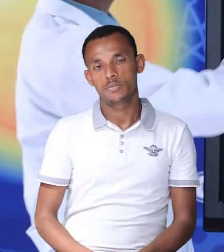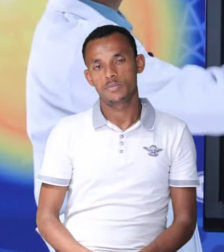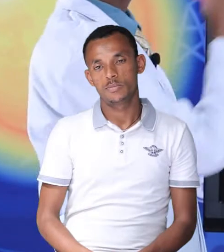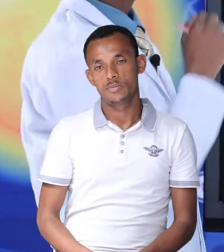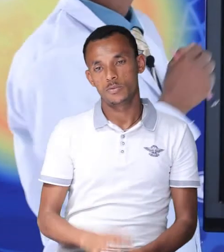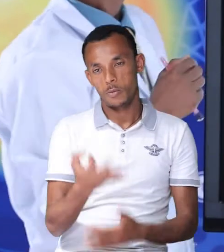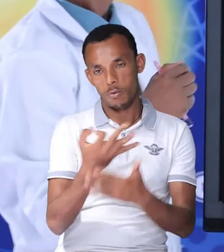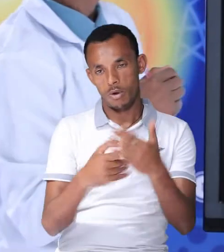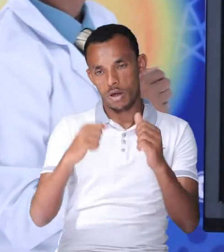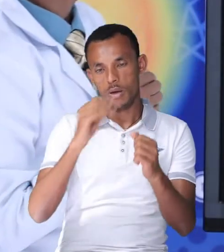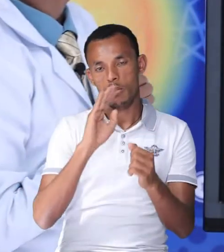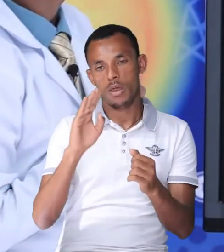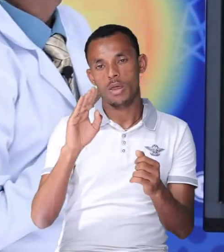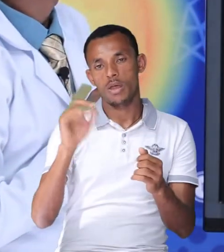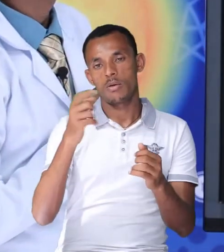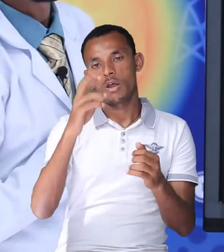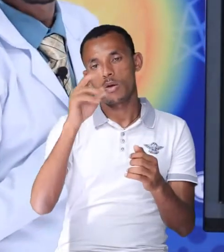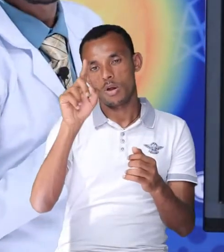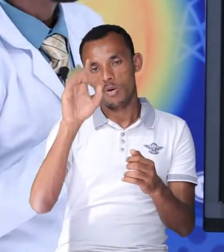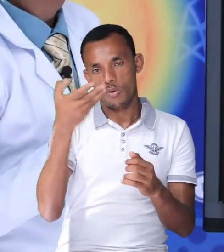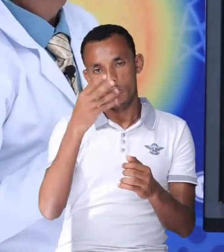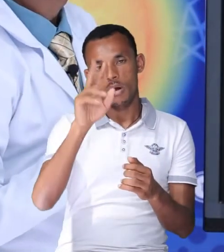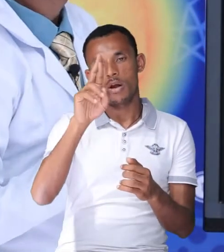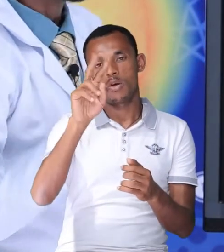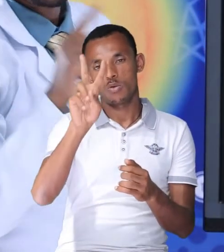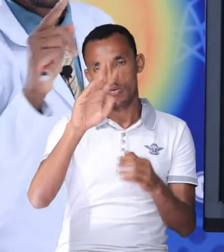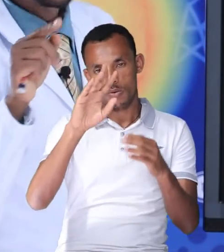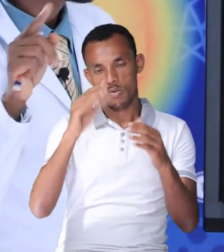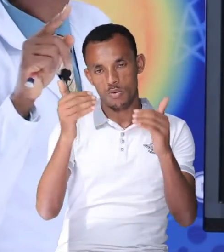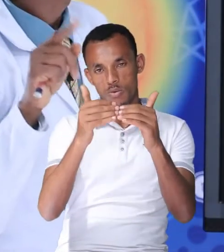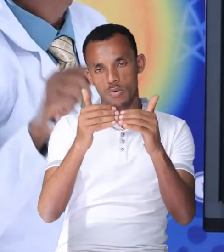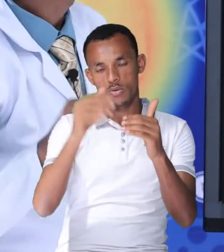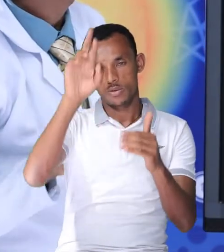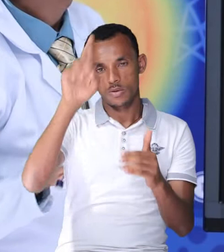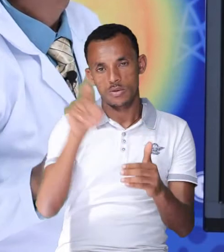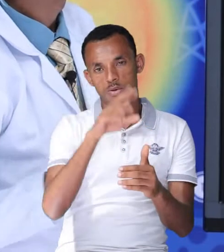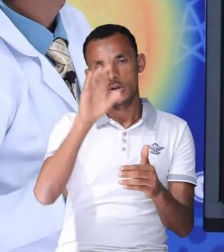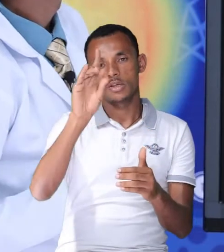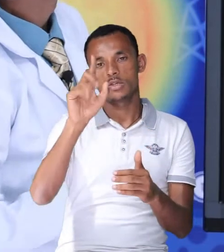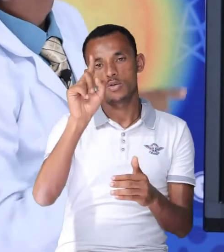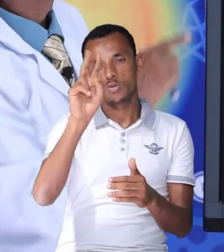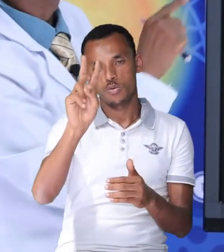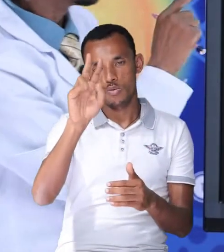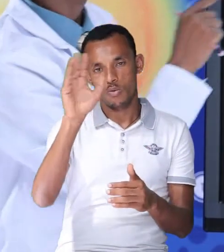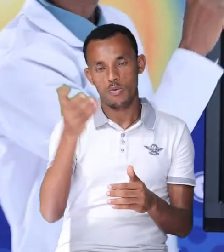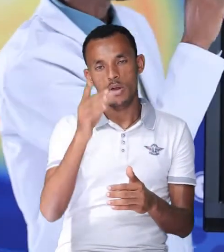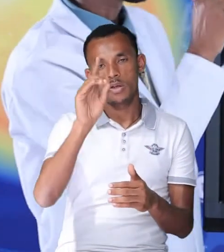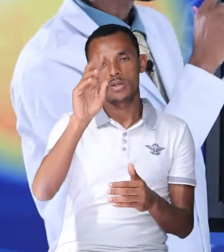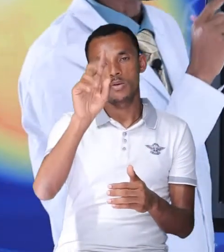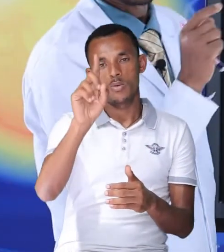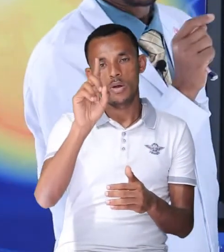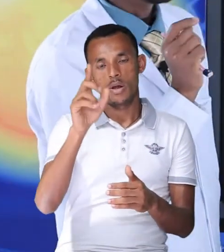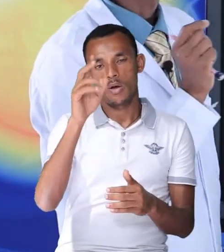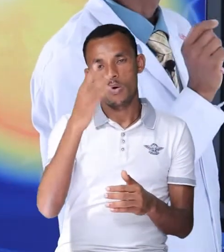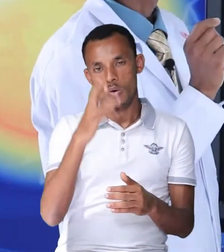The formula can be given, R1 over R2 is equal to the square root of density 2 over density 1, or R1